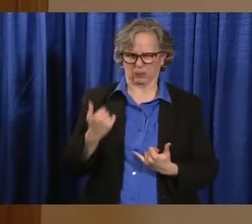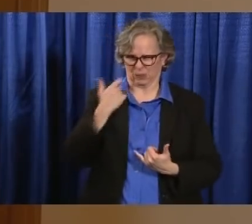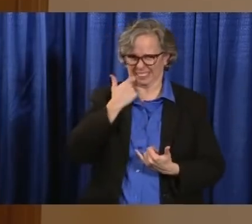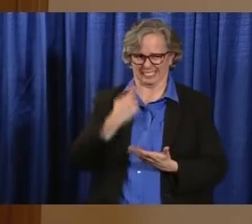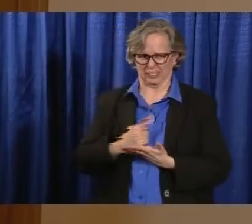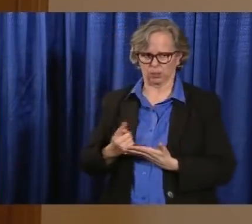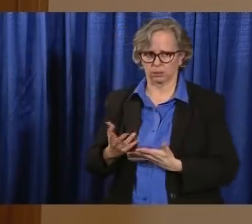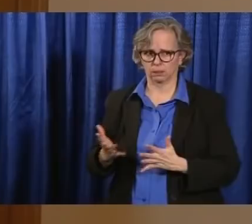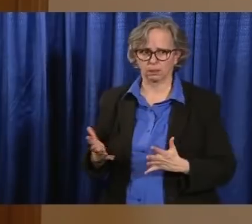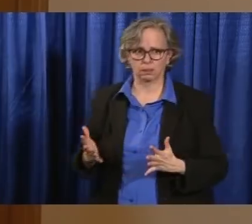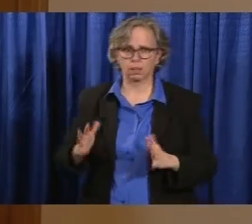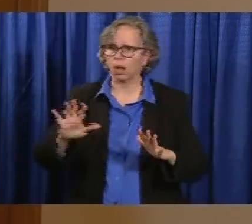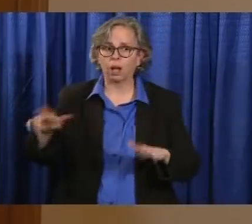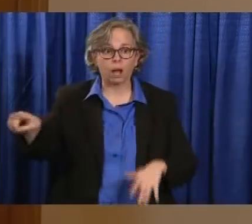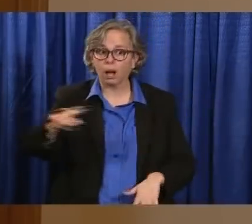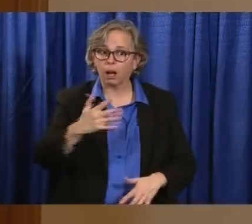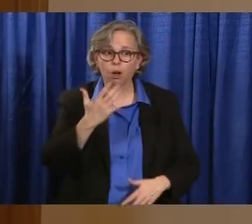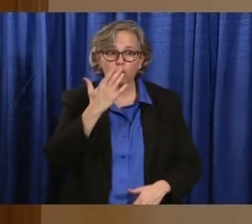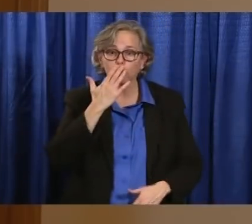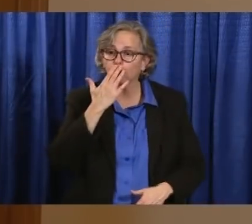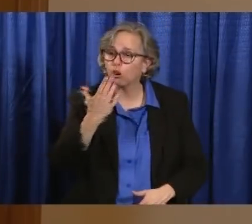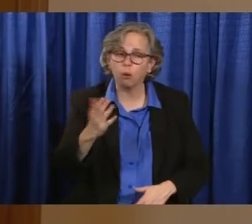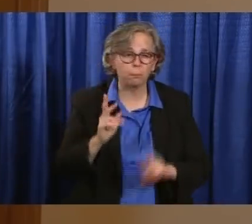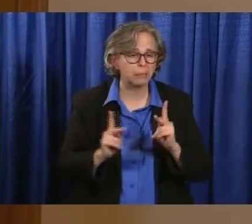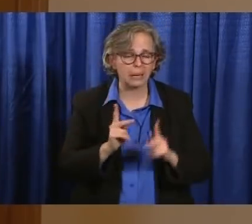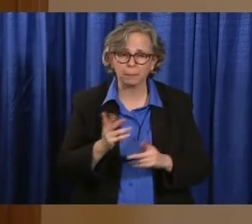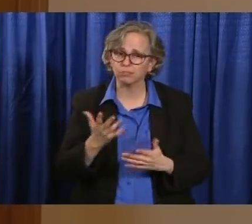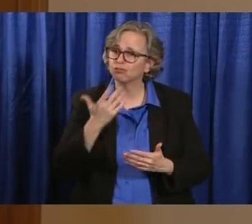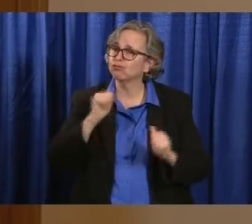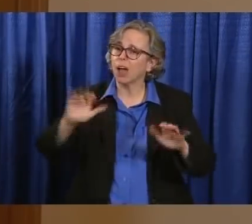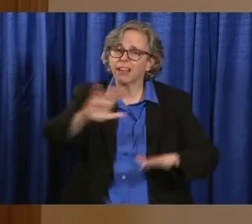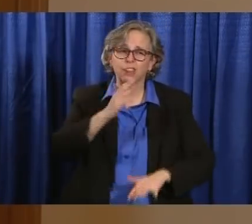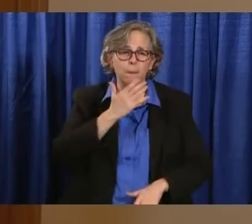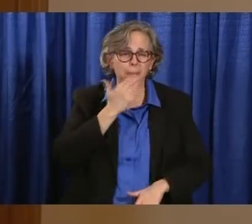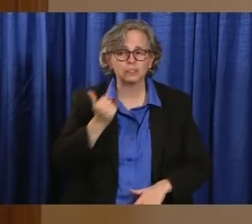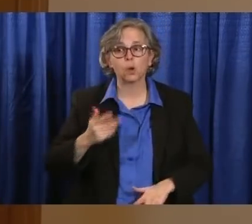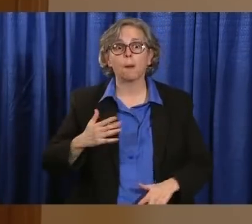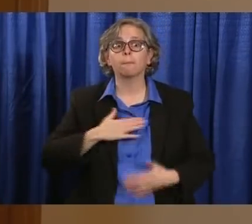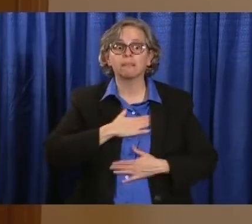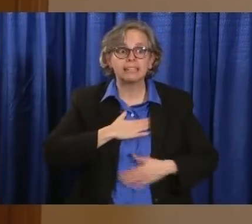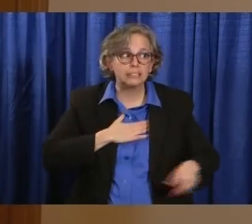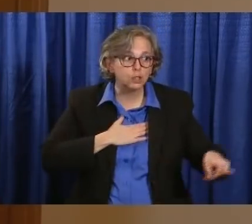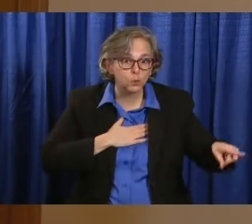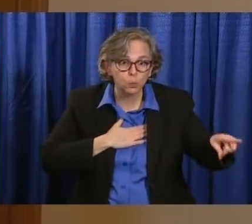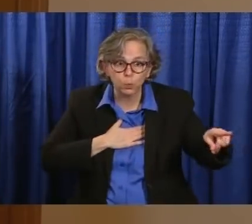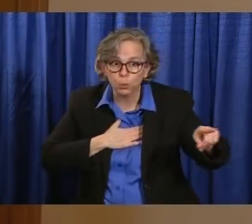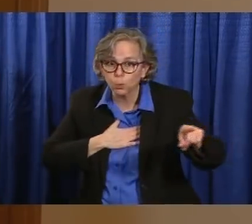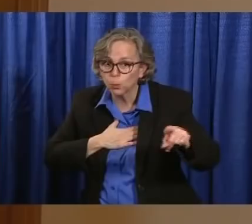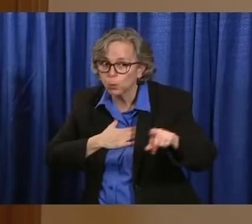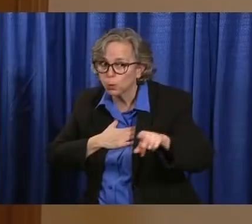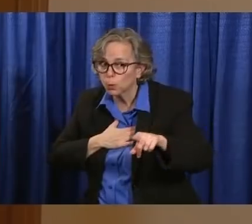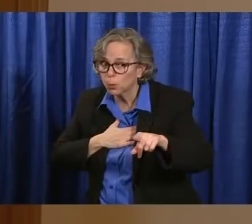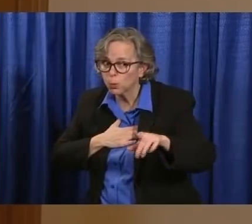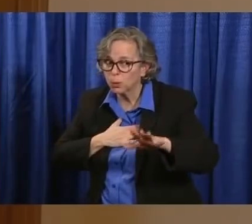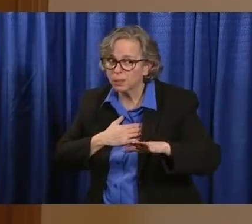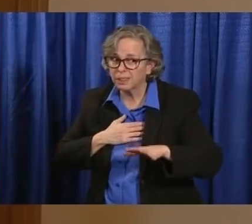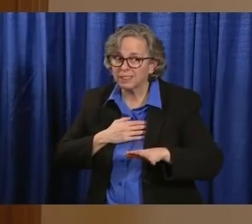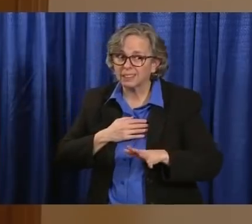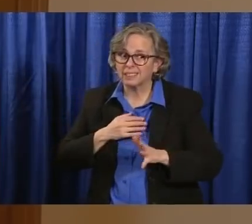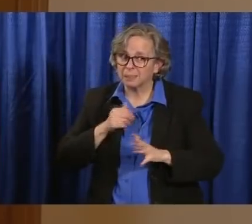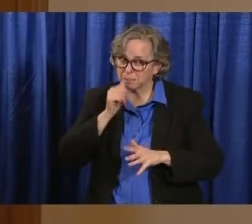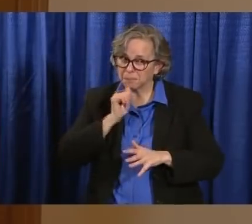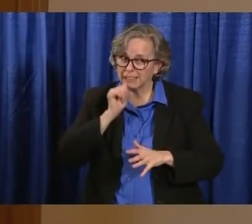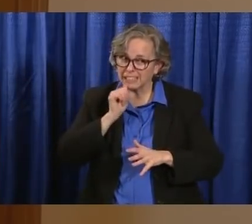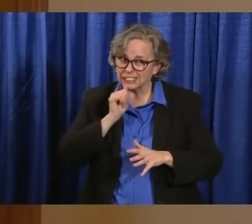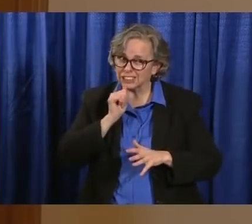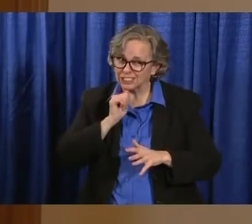the other side of the phone, and they're really trying to help. So remember that there's a person on the other end of that call when you